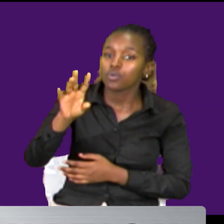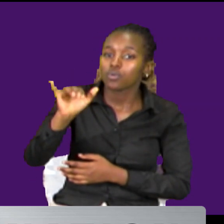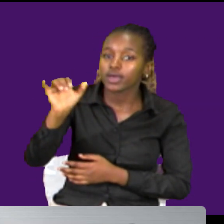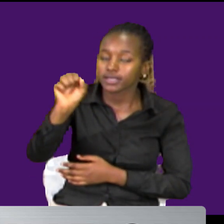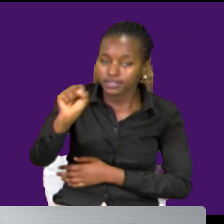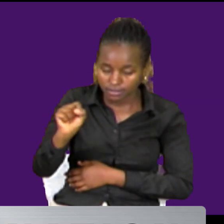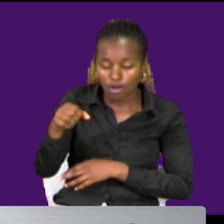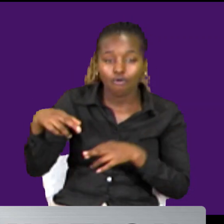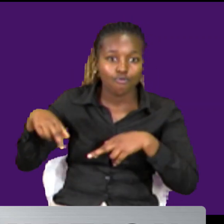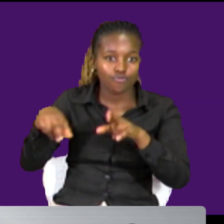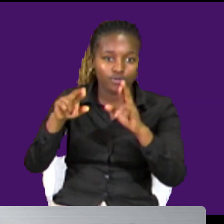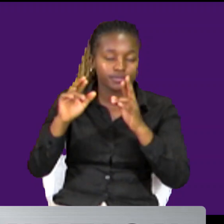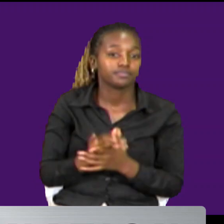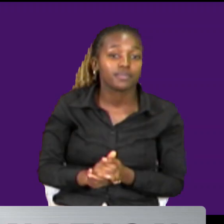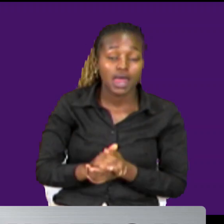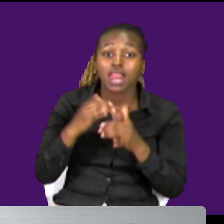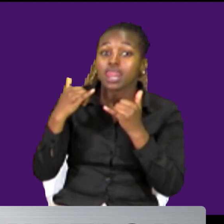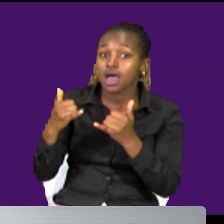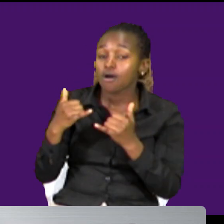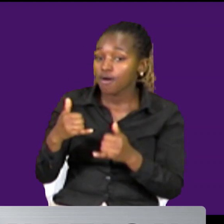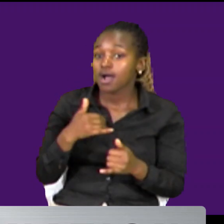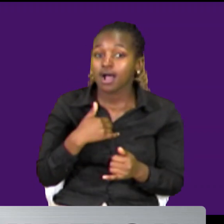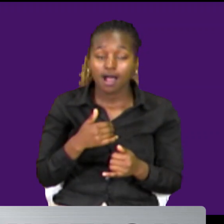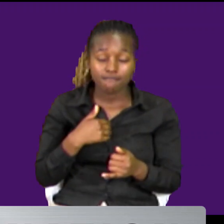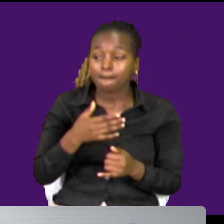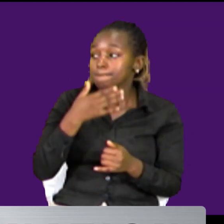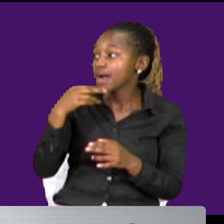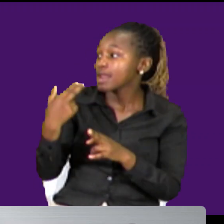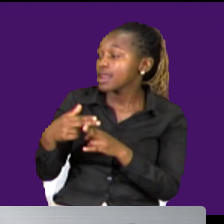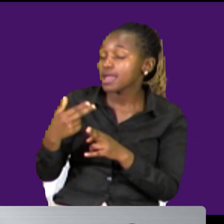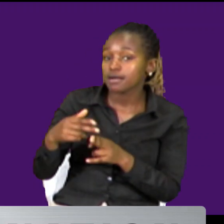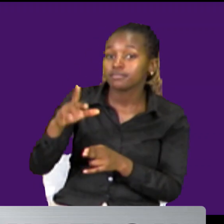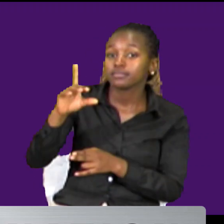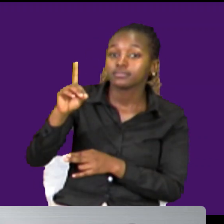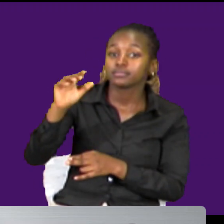Paul Andenga, Uraia Trusts. I keep calling him priests.